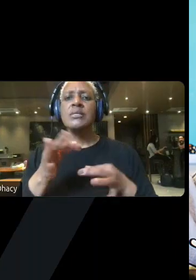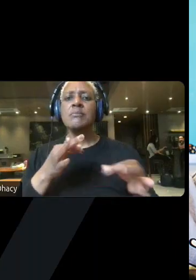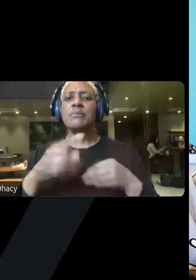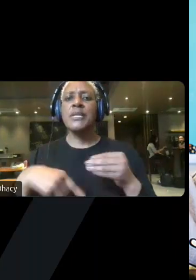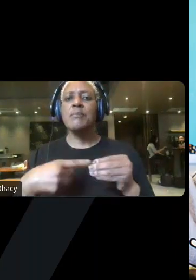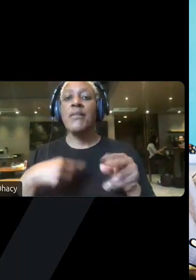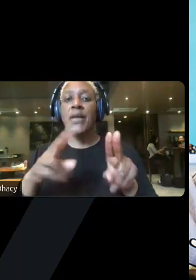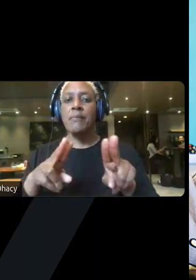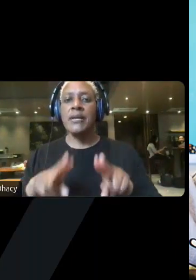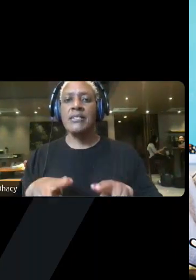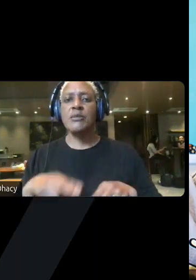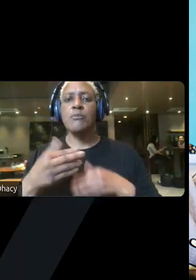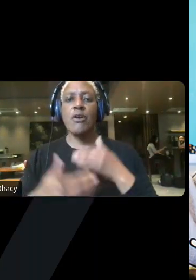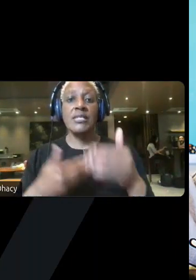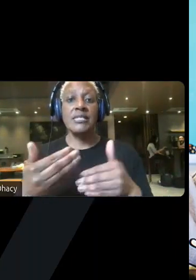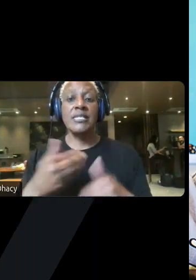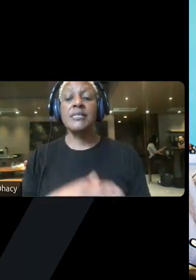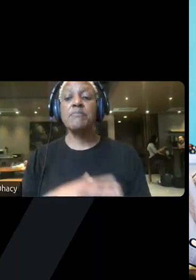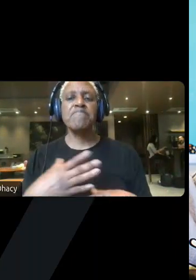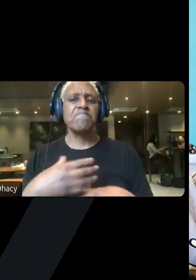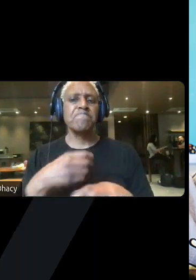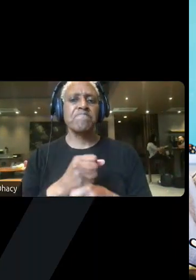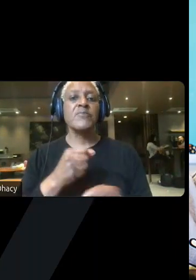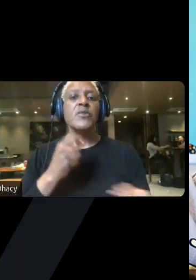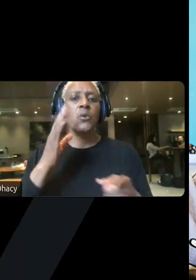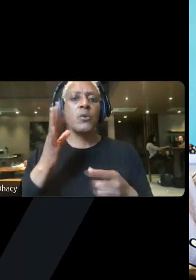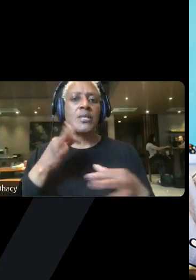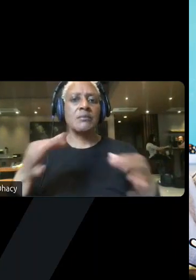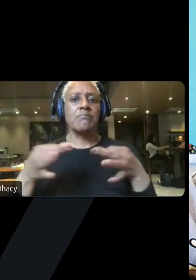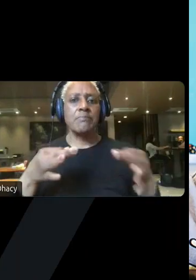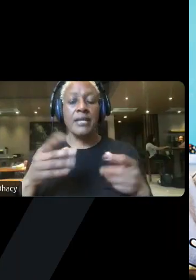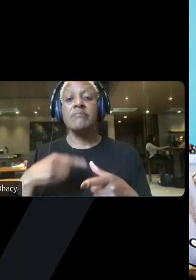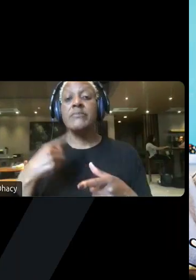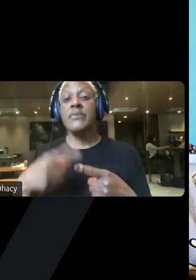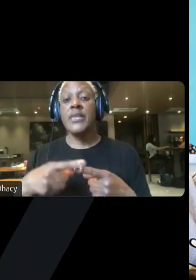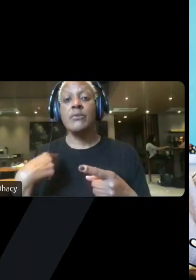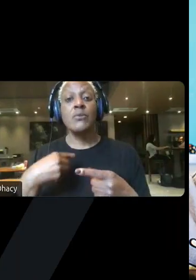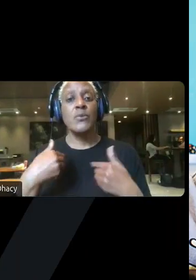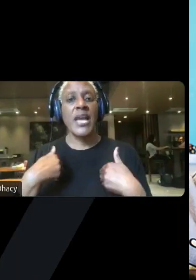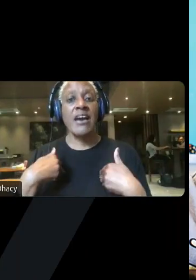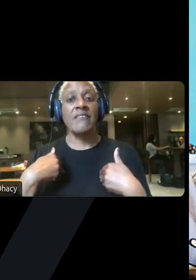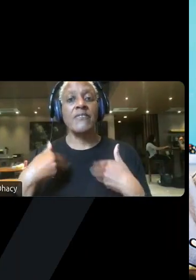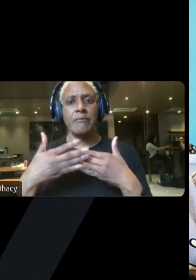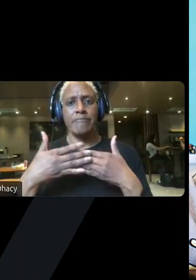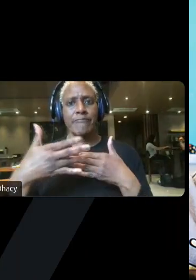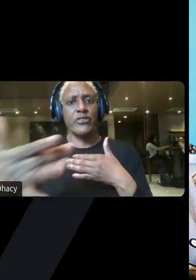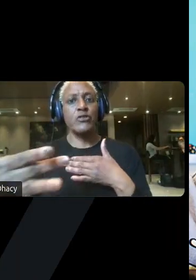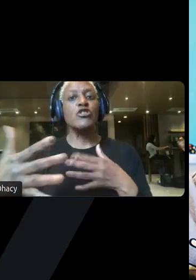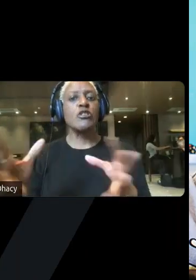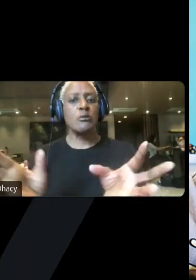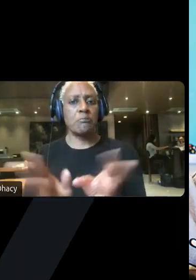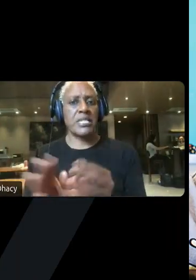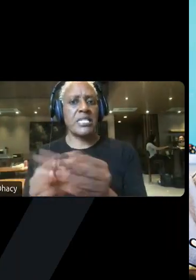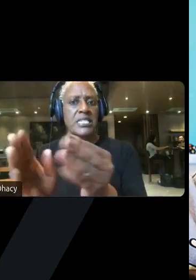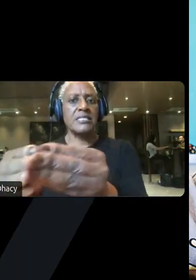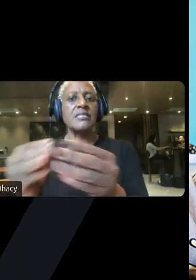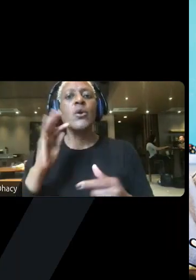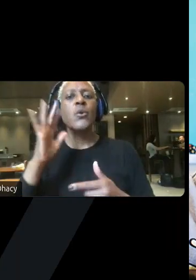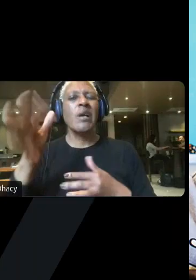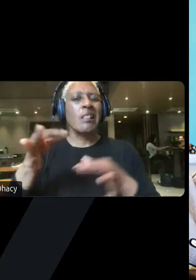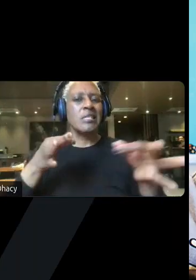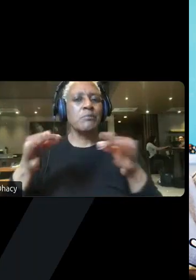overview of the certification and application processes. There are other sessions hosted by our office that go into